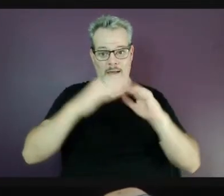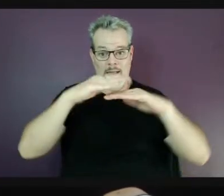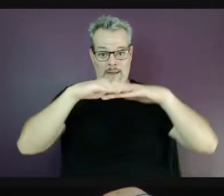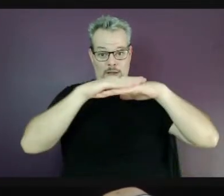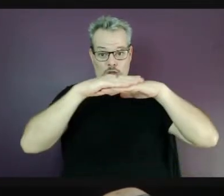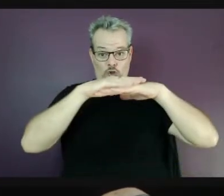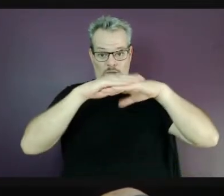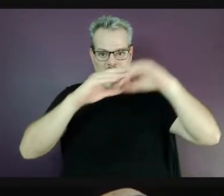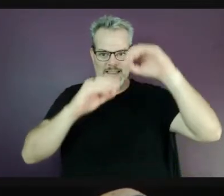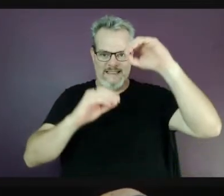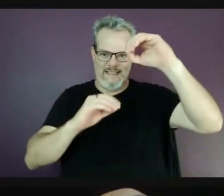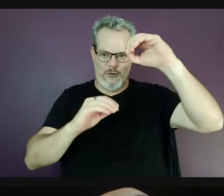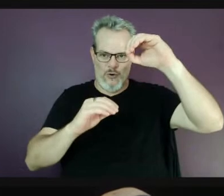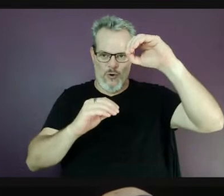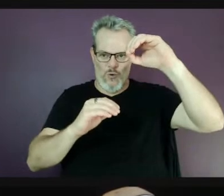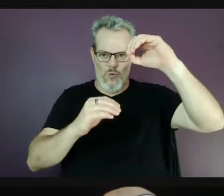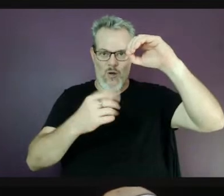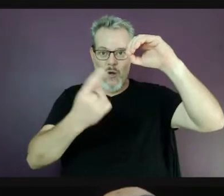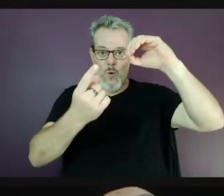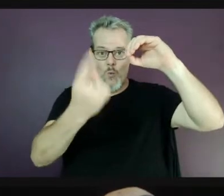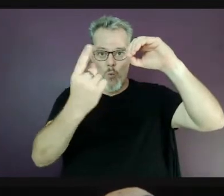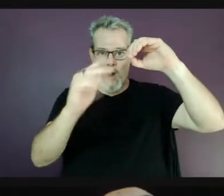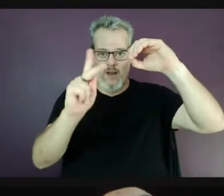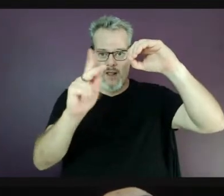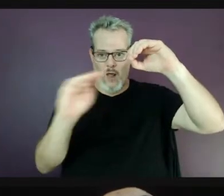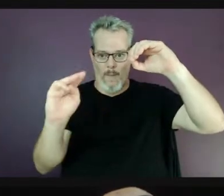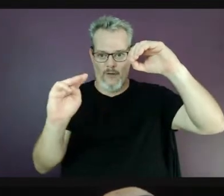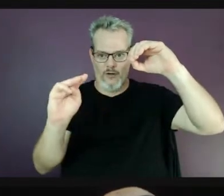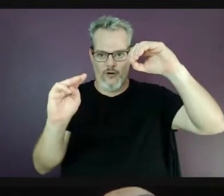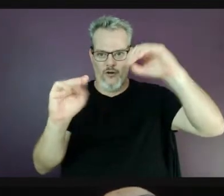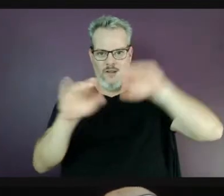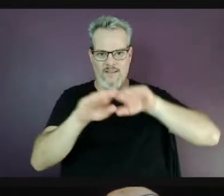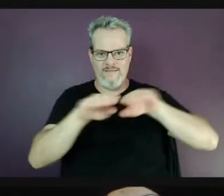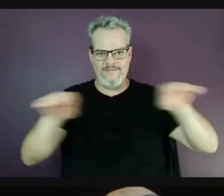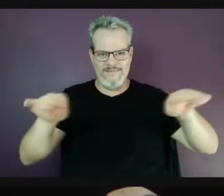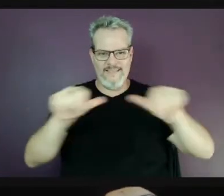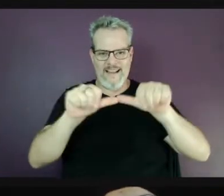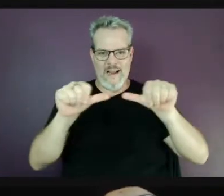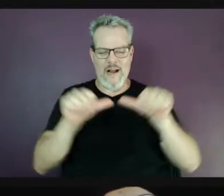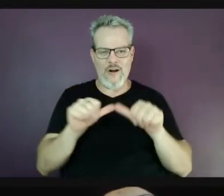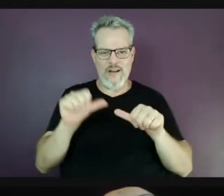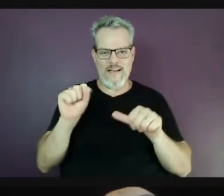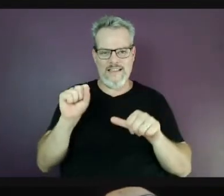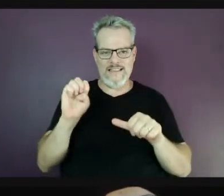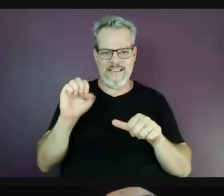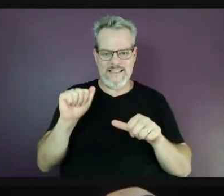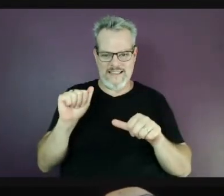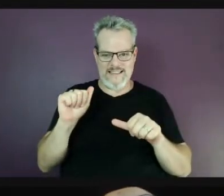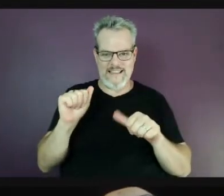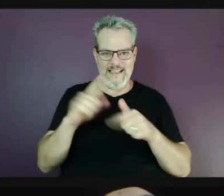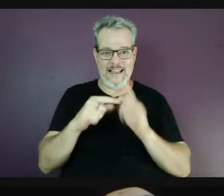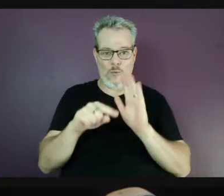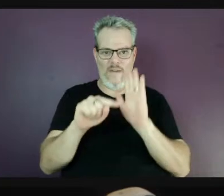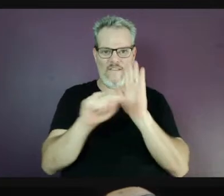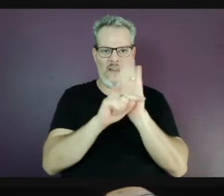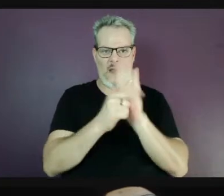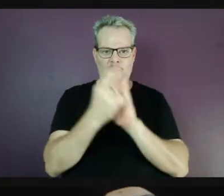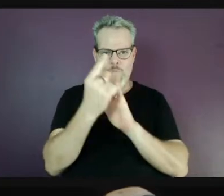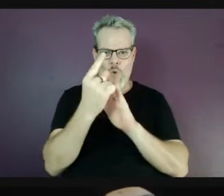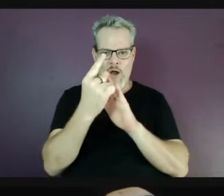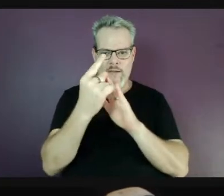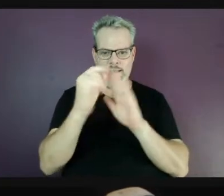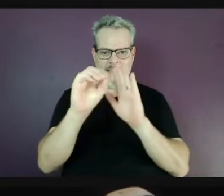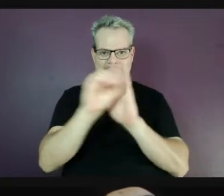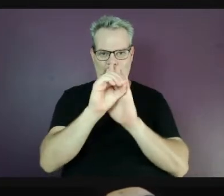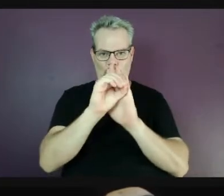1 kilometer down is what would normally count as 0 as sea level here. Right? This would normally be -1 and 0 and